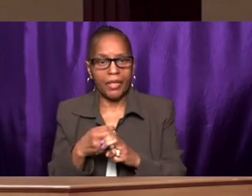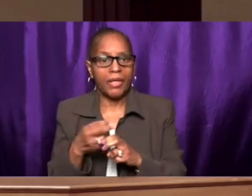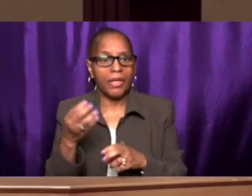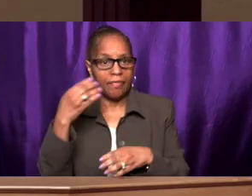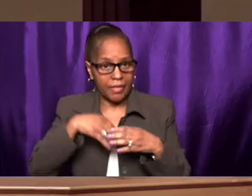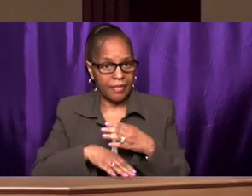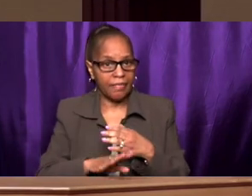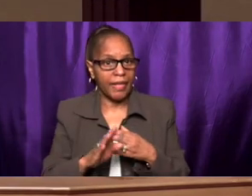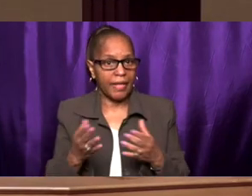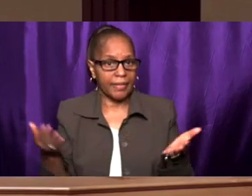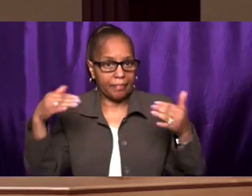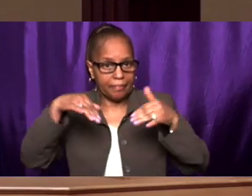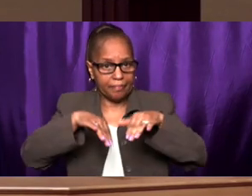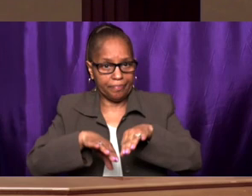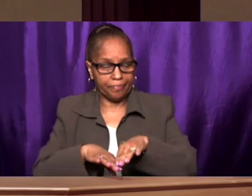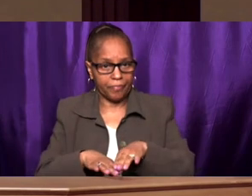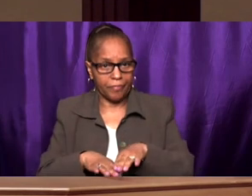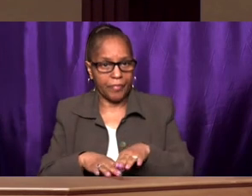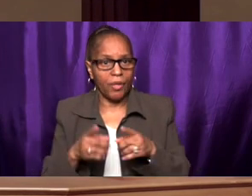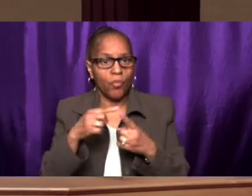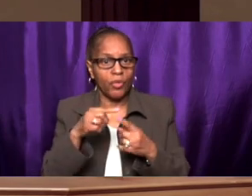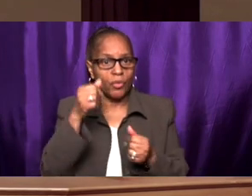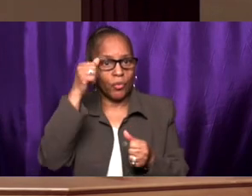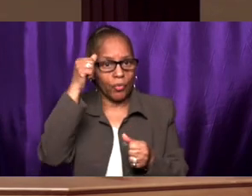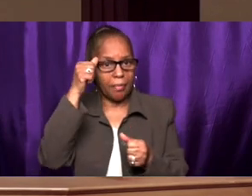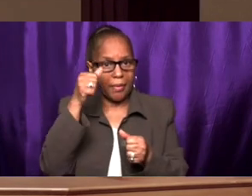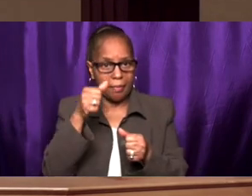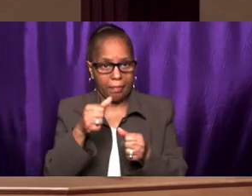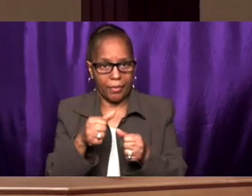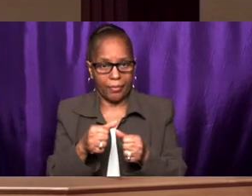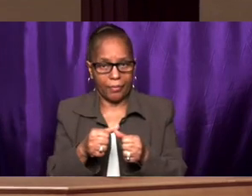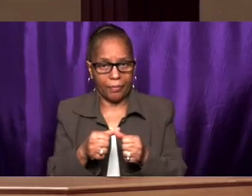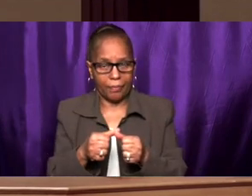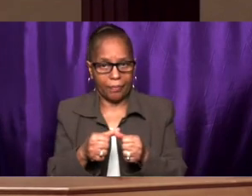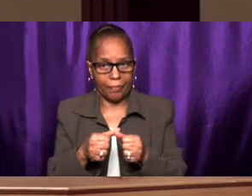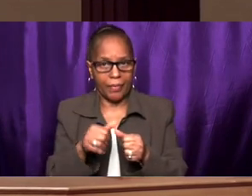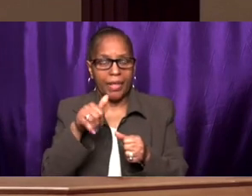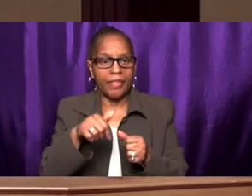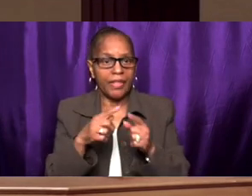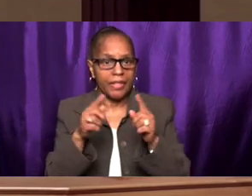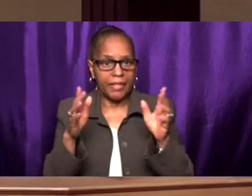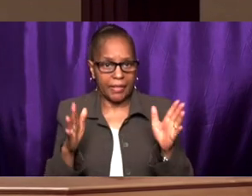valley, when you remember that the enemy